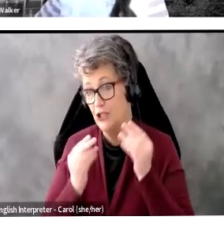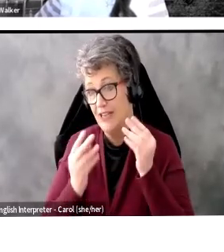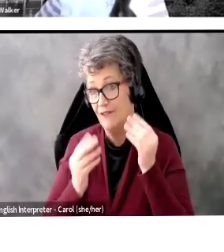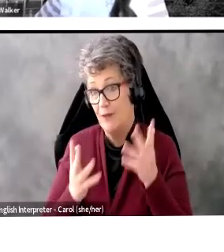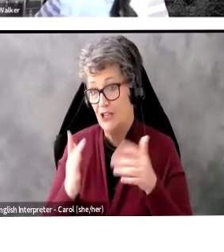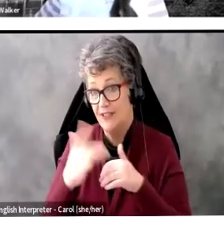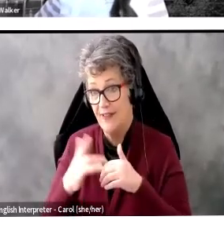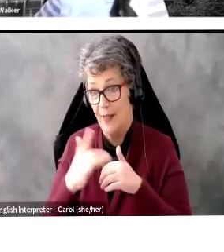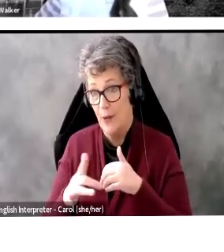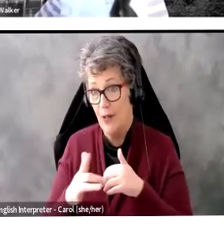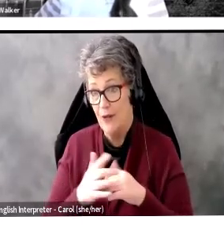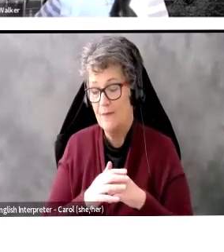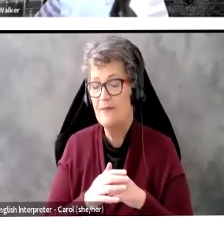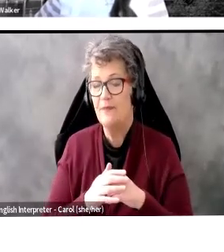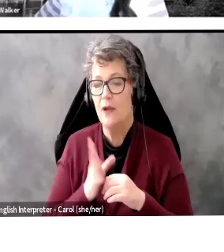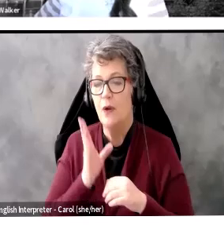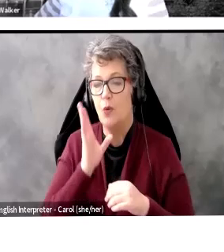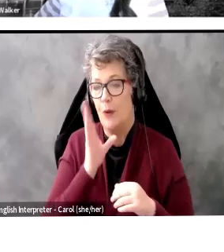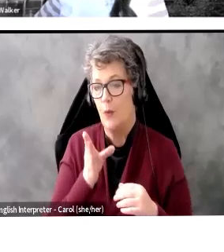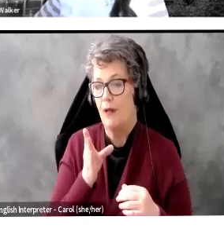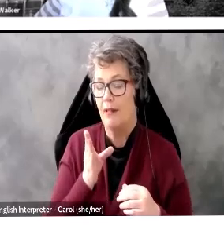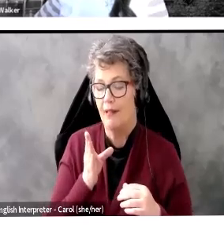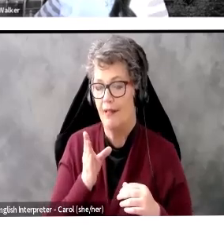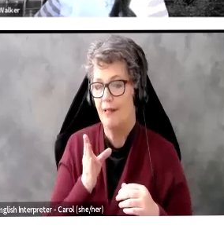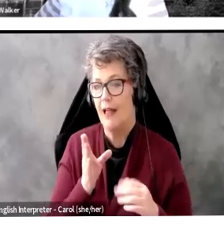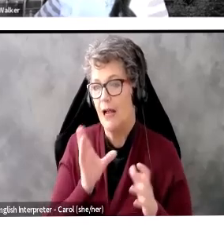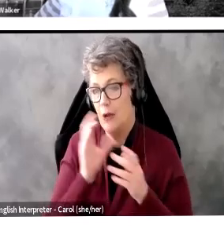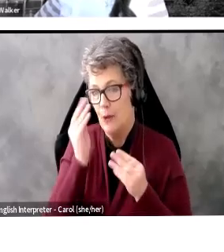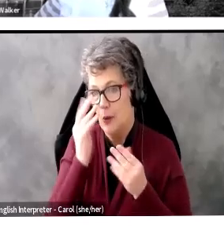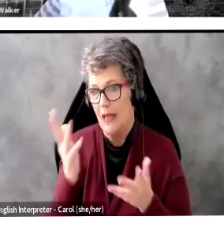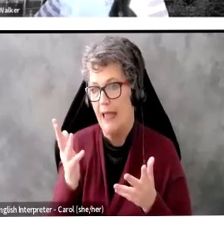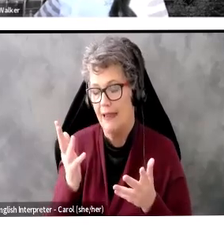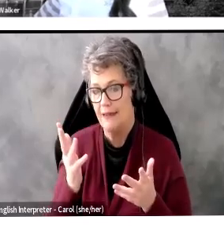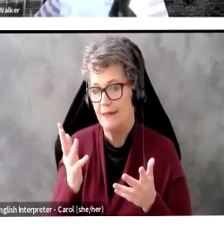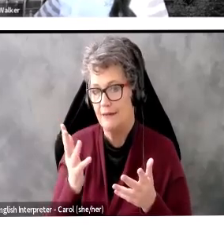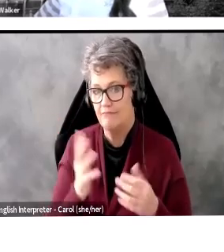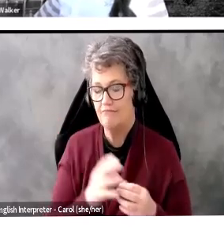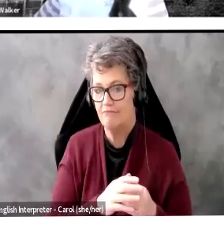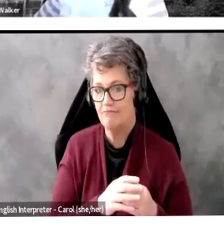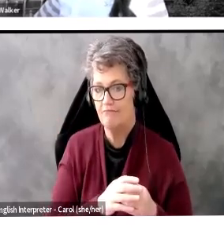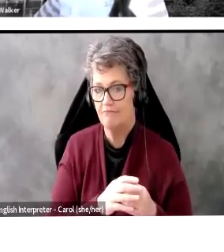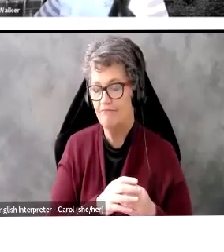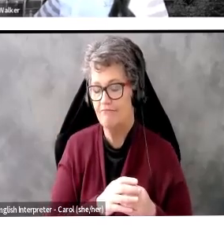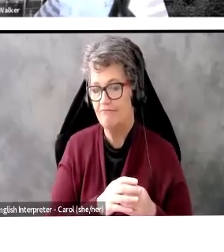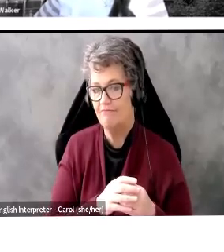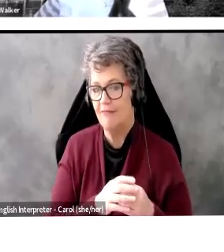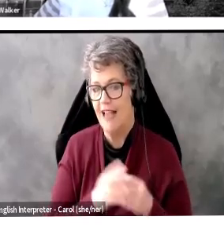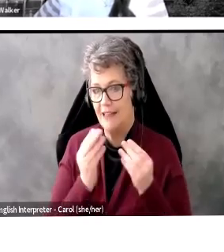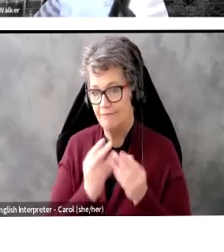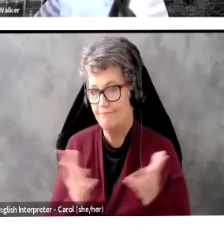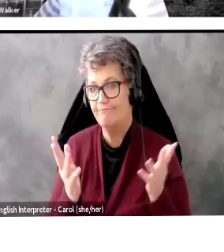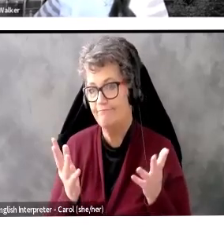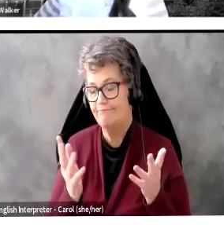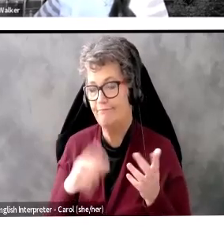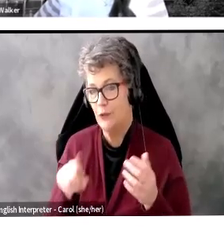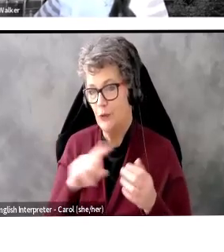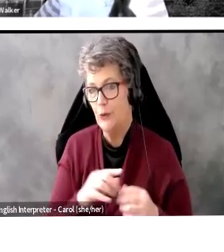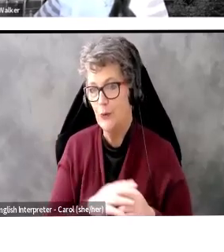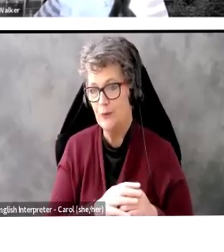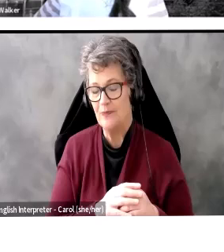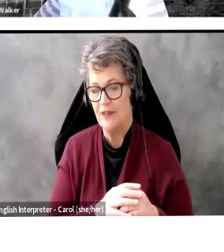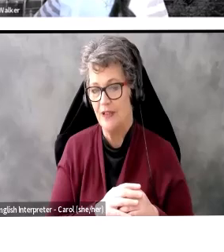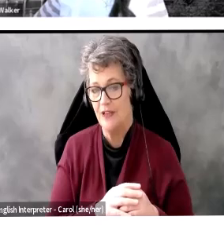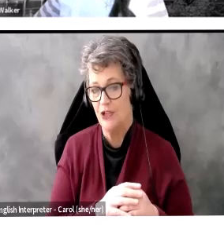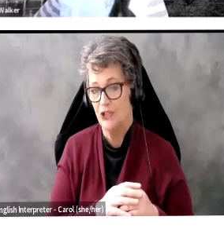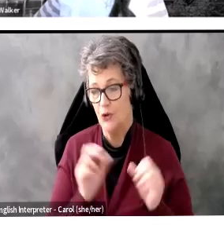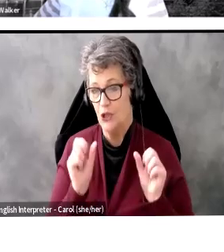information is available, we will communicate well and getting that information out to you. So therefore